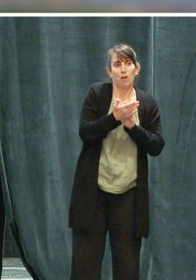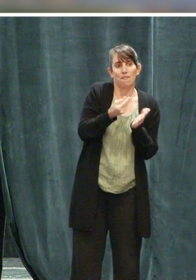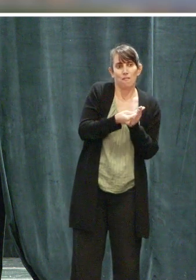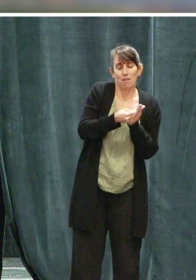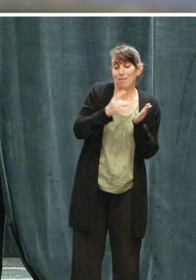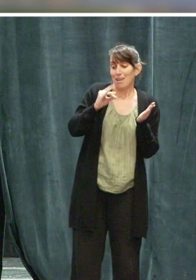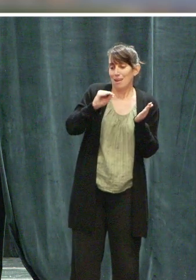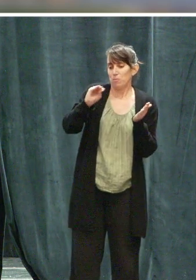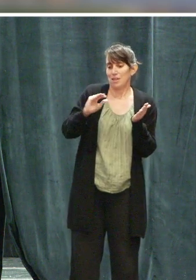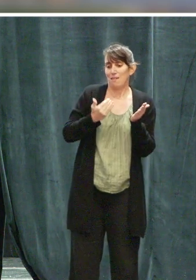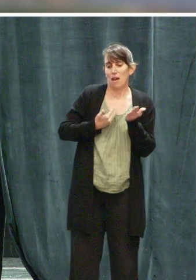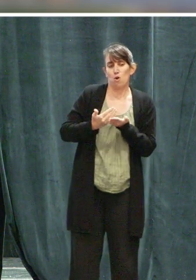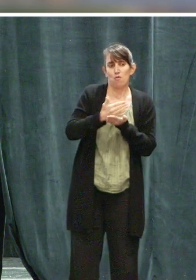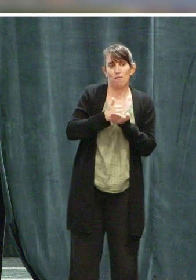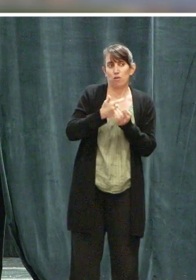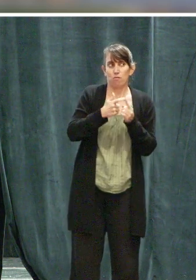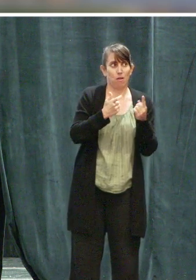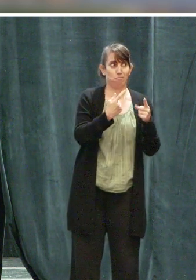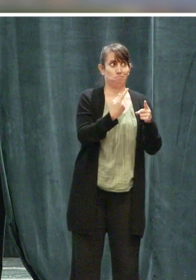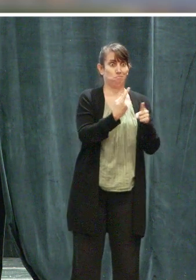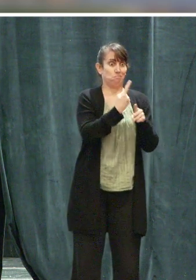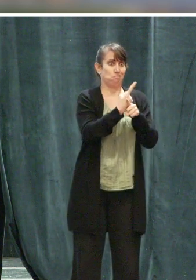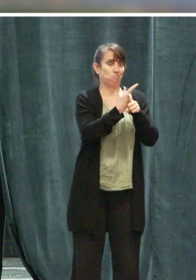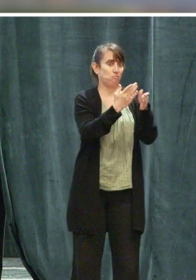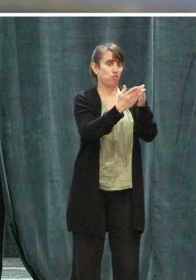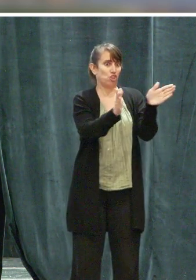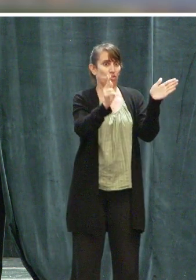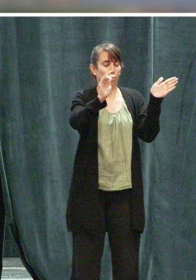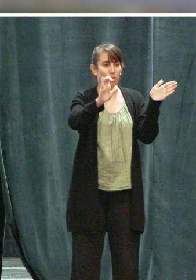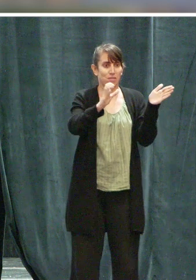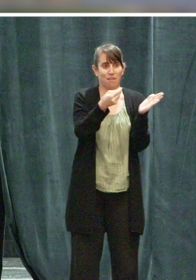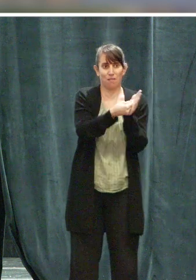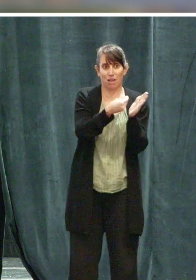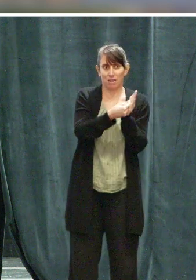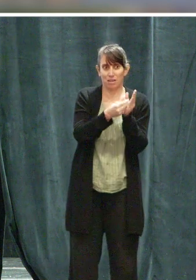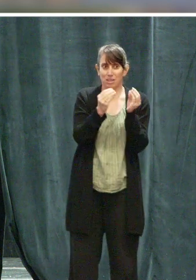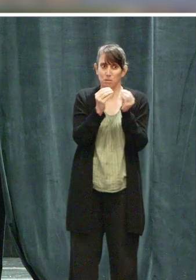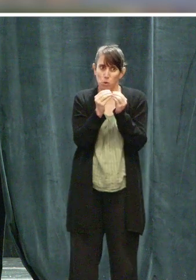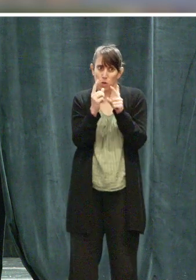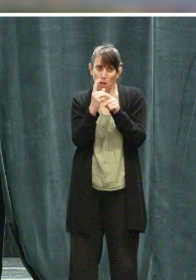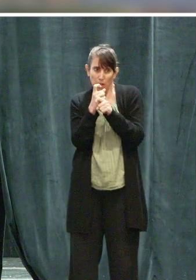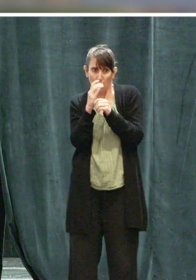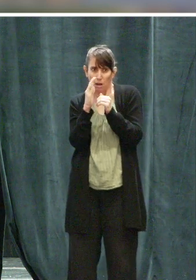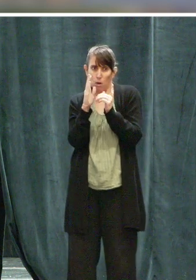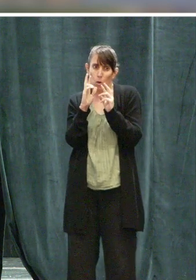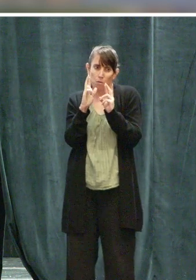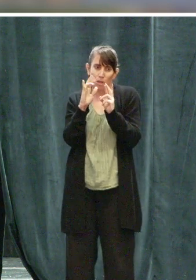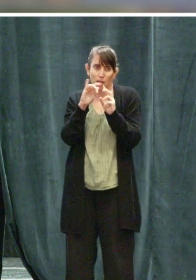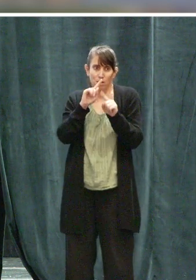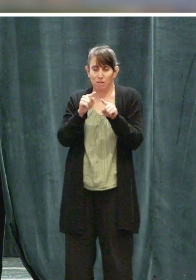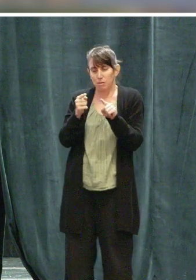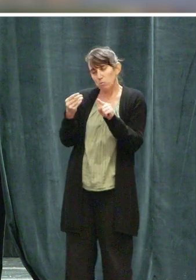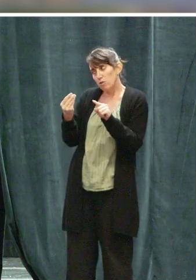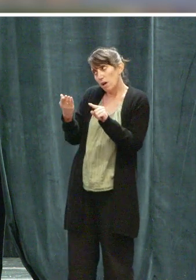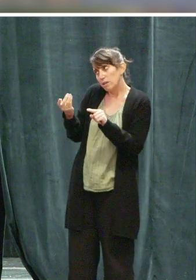revenue from Battery Park's City Authority goes. So it's a little more of a complicated story. So hopefully that provides a little more clarity. Well, it provides a